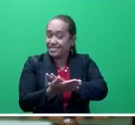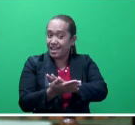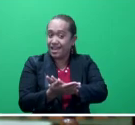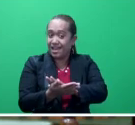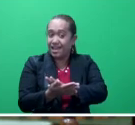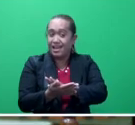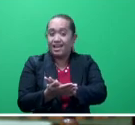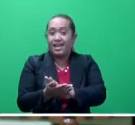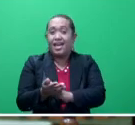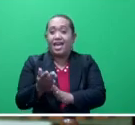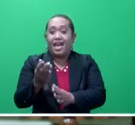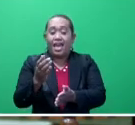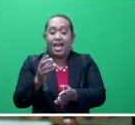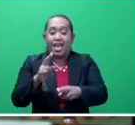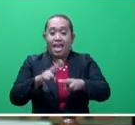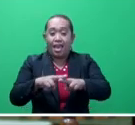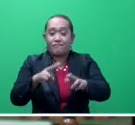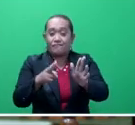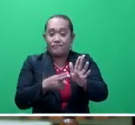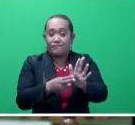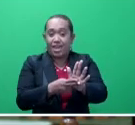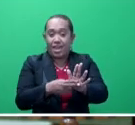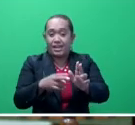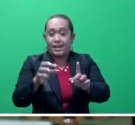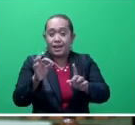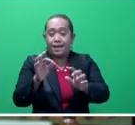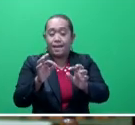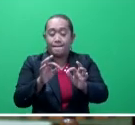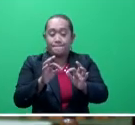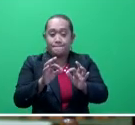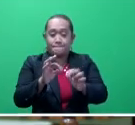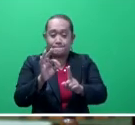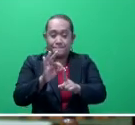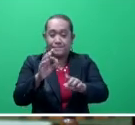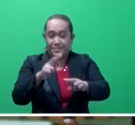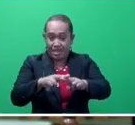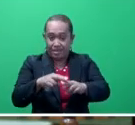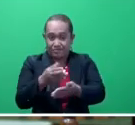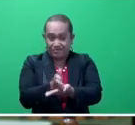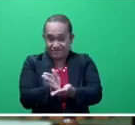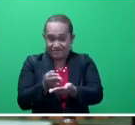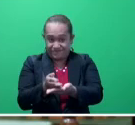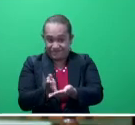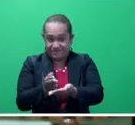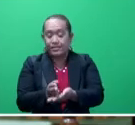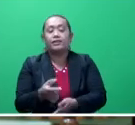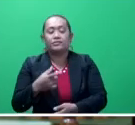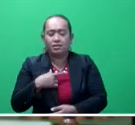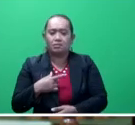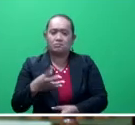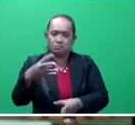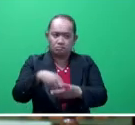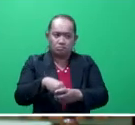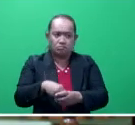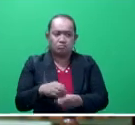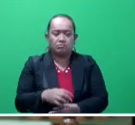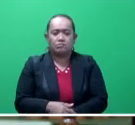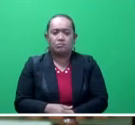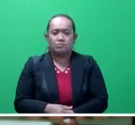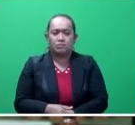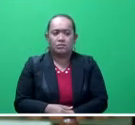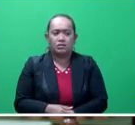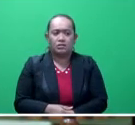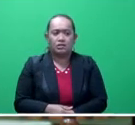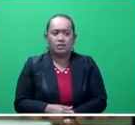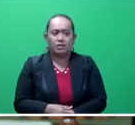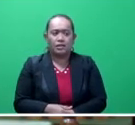saw government directly disburse now $205 million to those only in the informal sector, in the